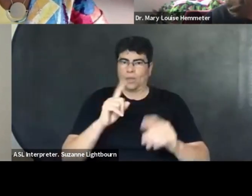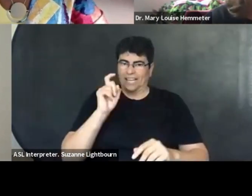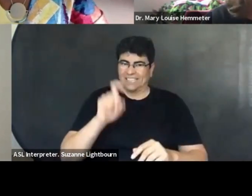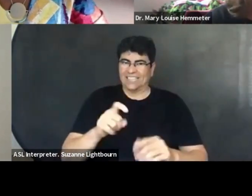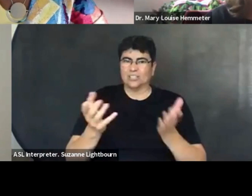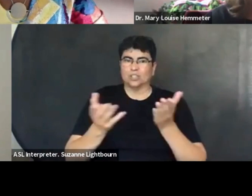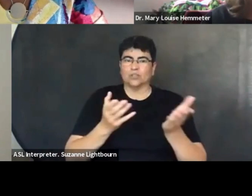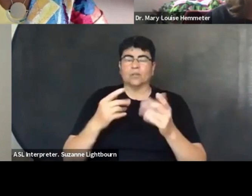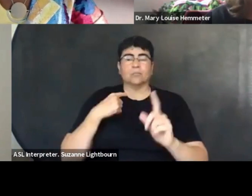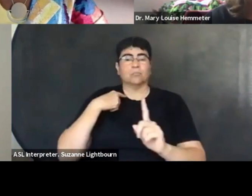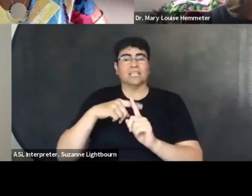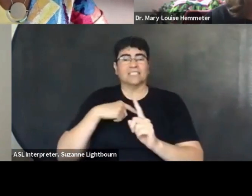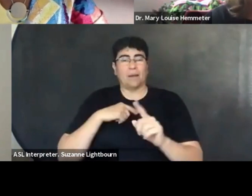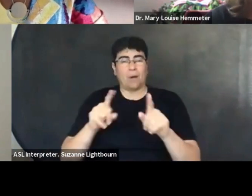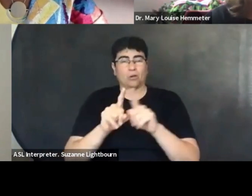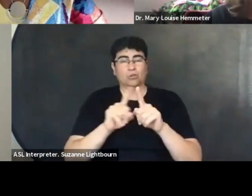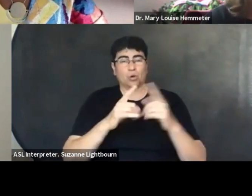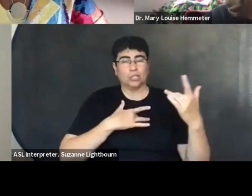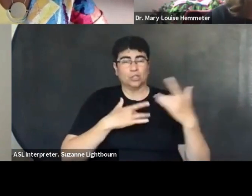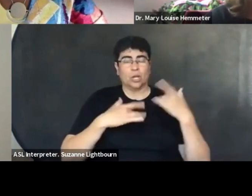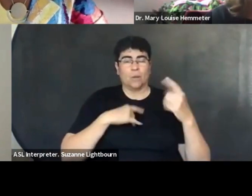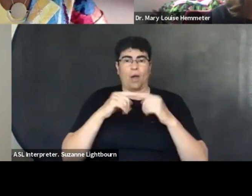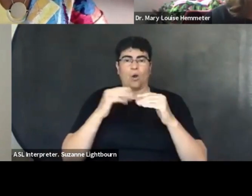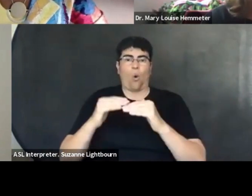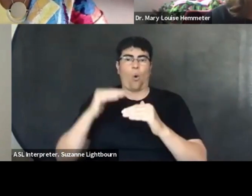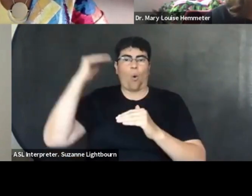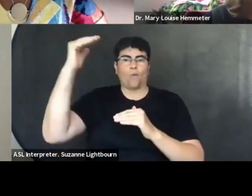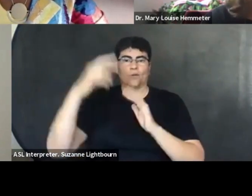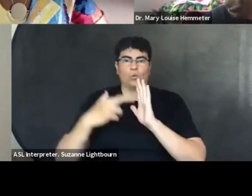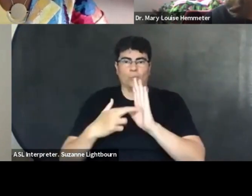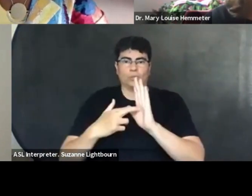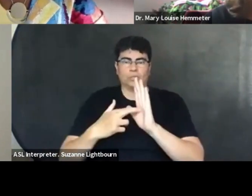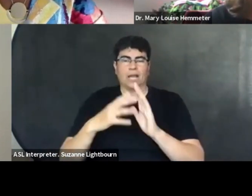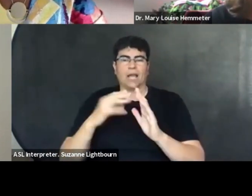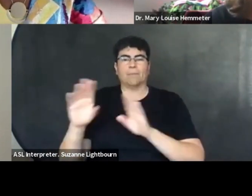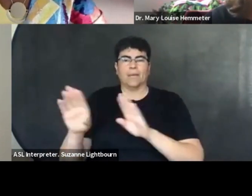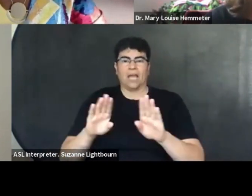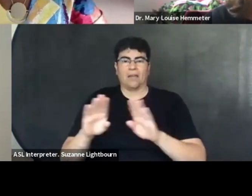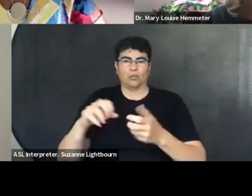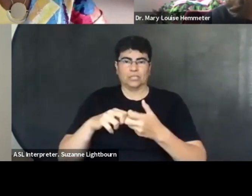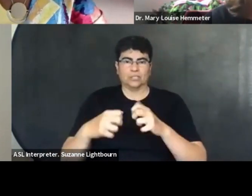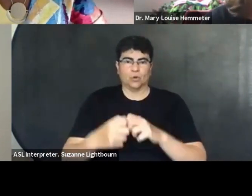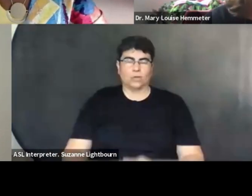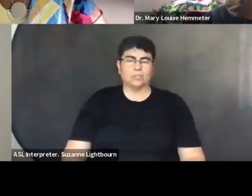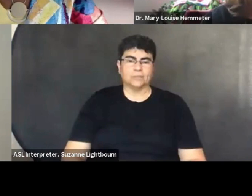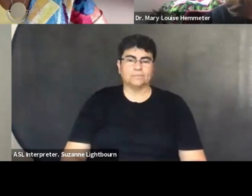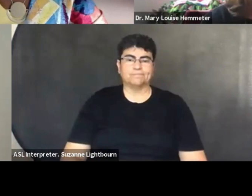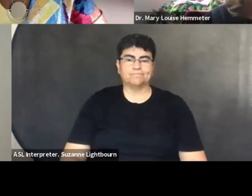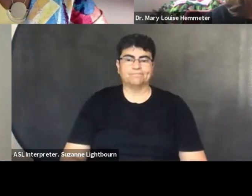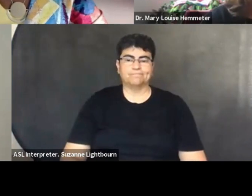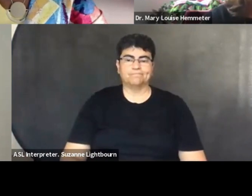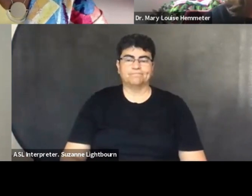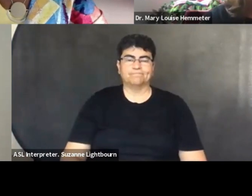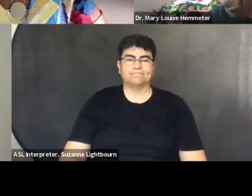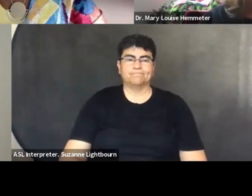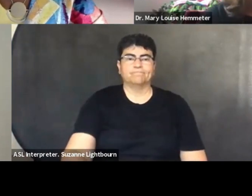I'm also concerned about the overrepresentation in behavioral disorders.